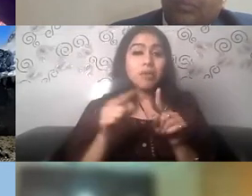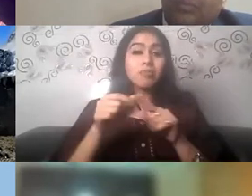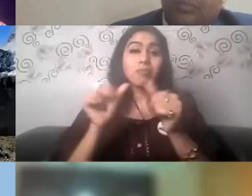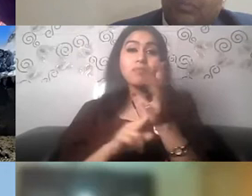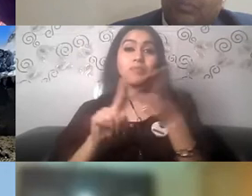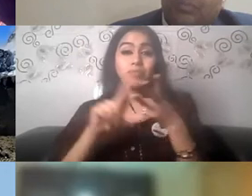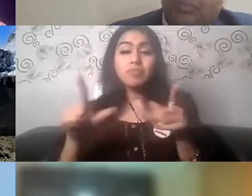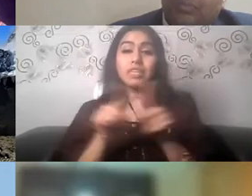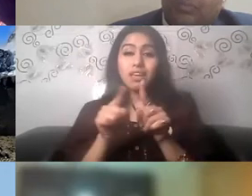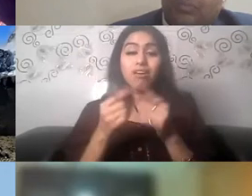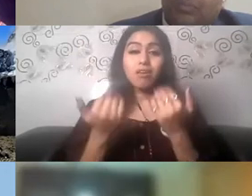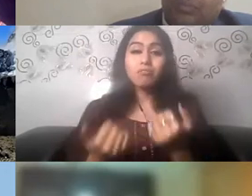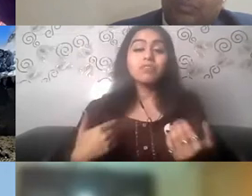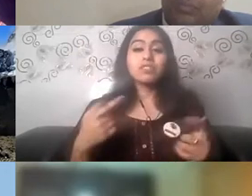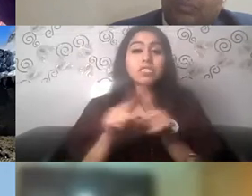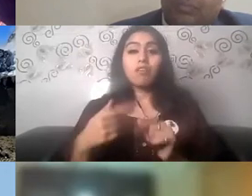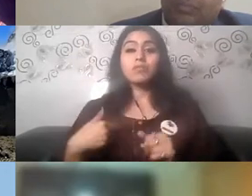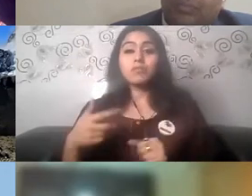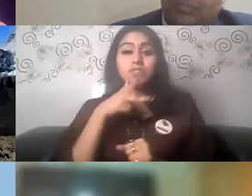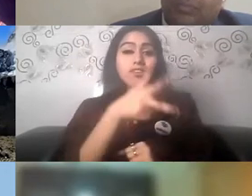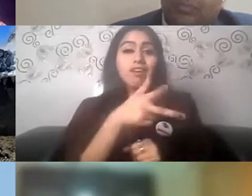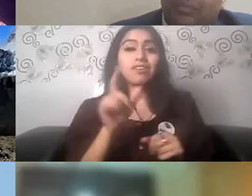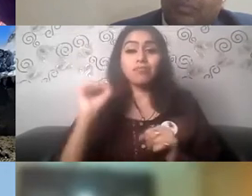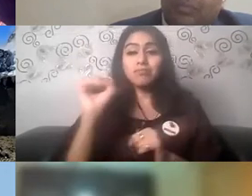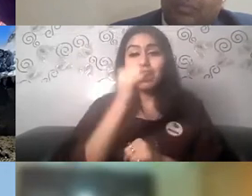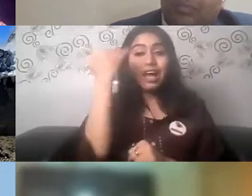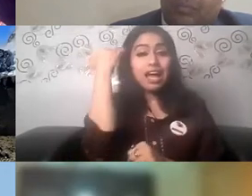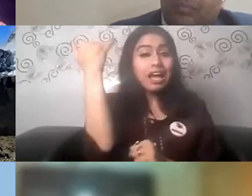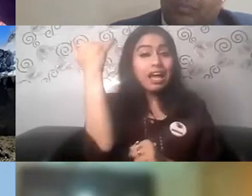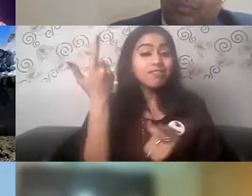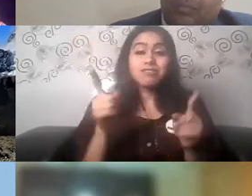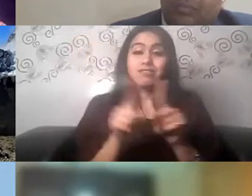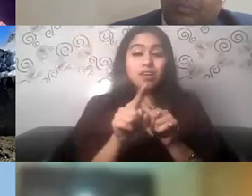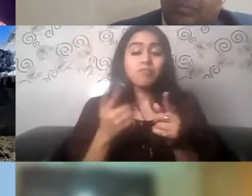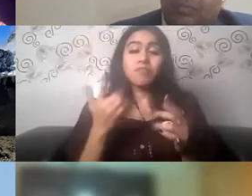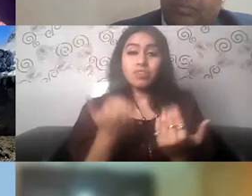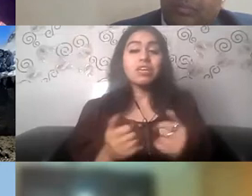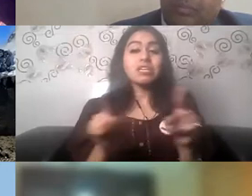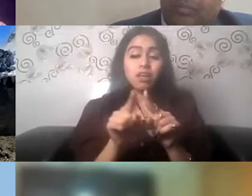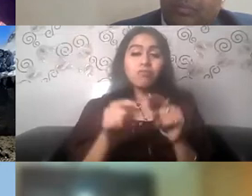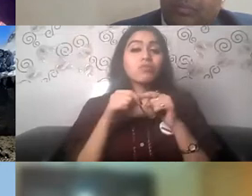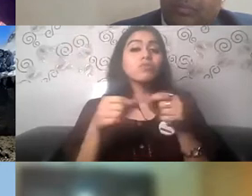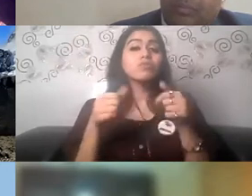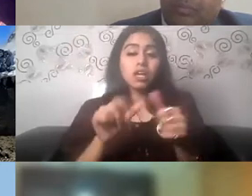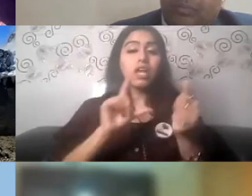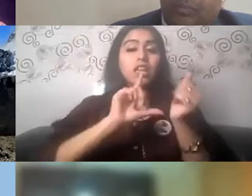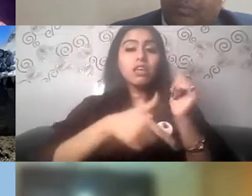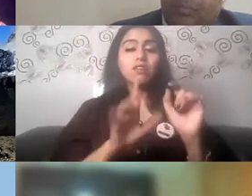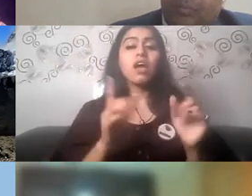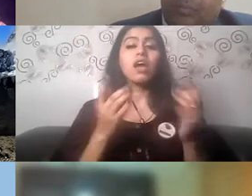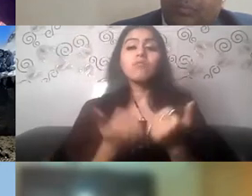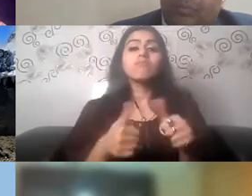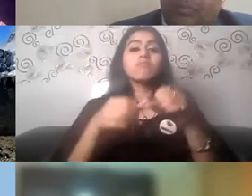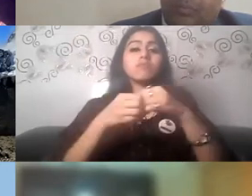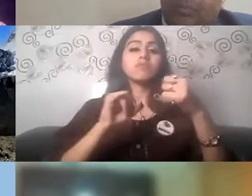come forward, who's going to say their versions, and we can have a question and answer session later on. So over to you, Abhishek,